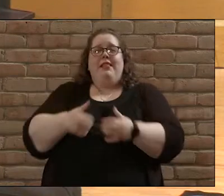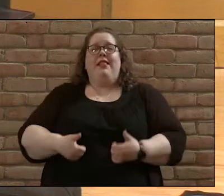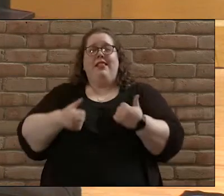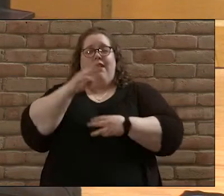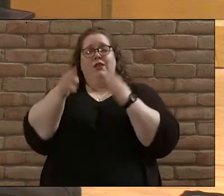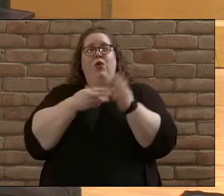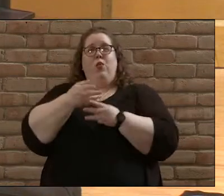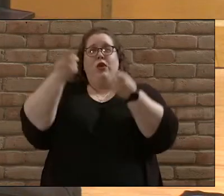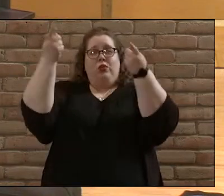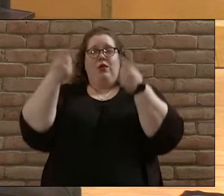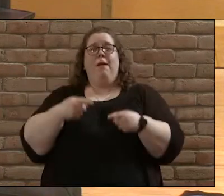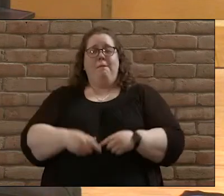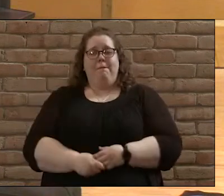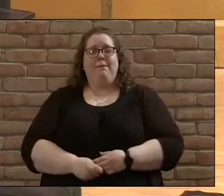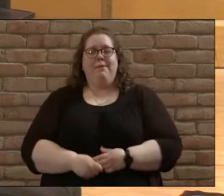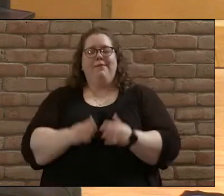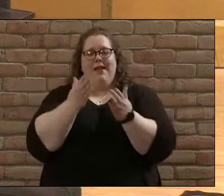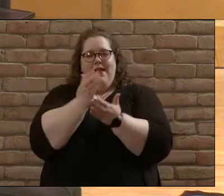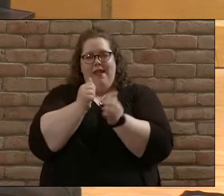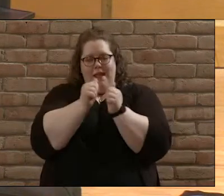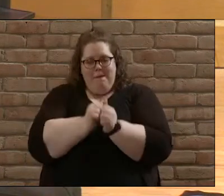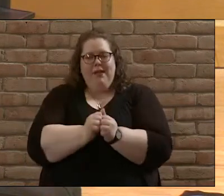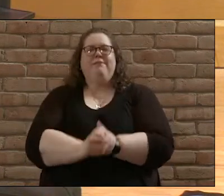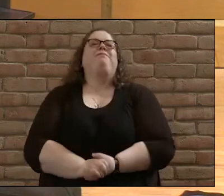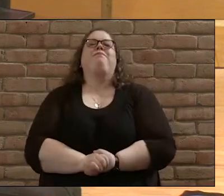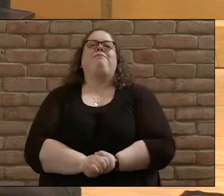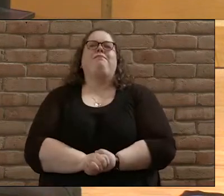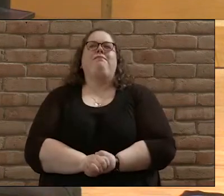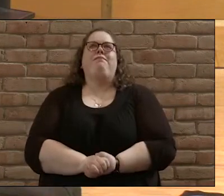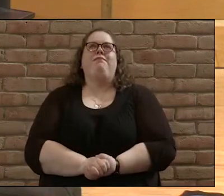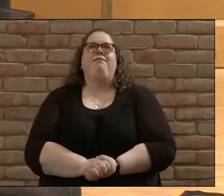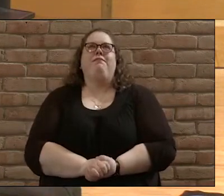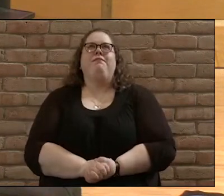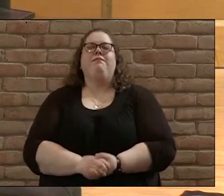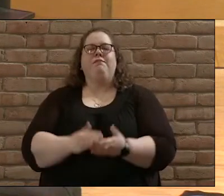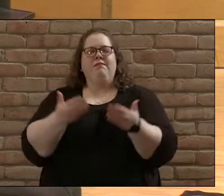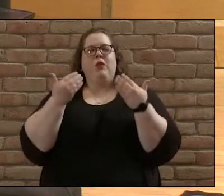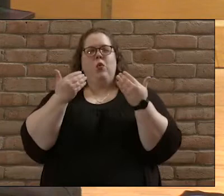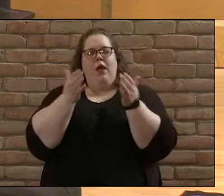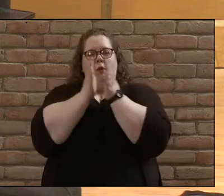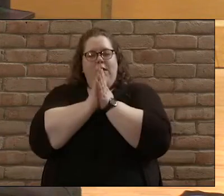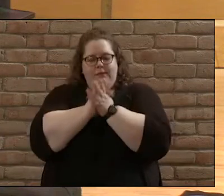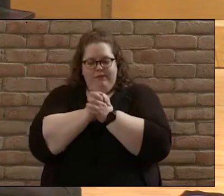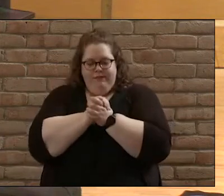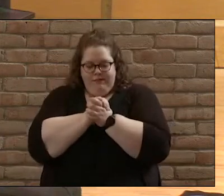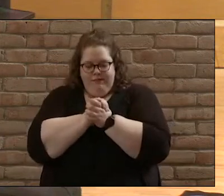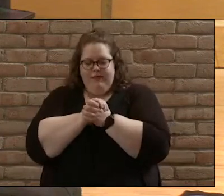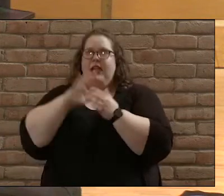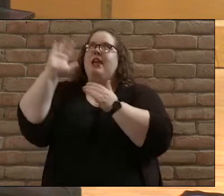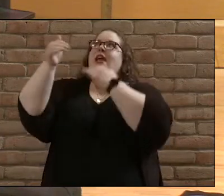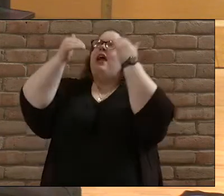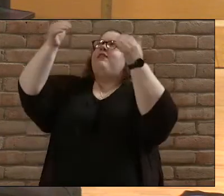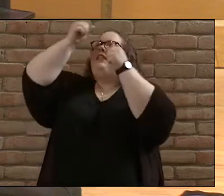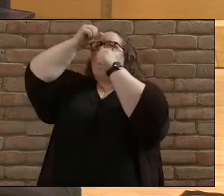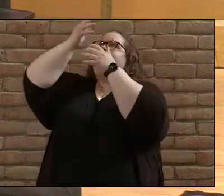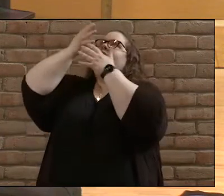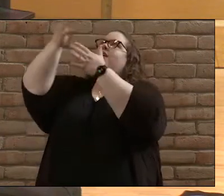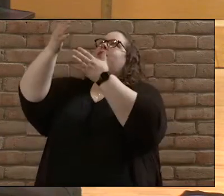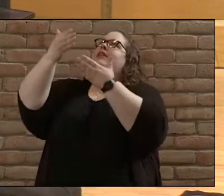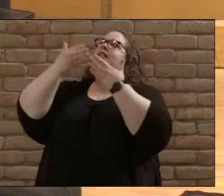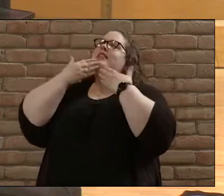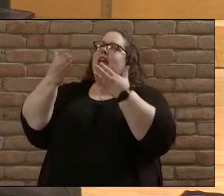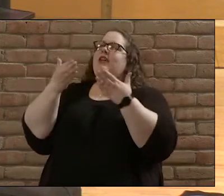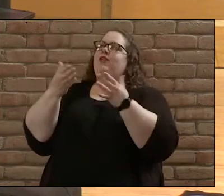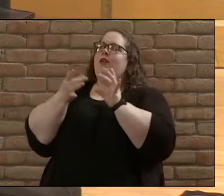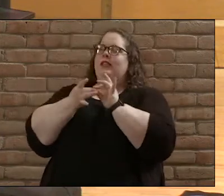Amen. Let's pray. Heavenly Father, we thank you for setting us free from sin and